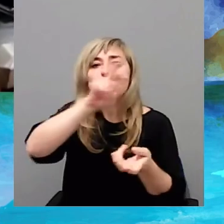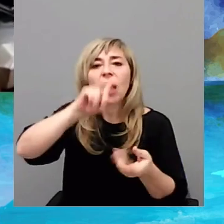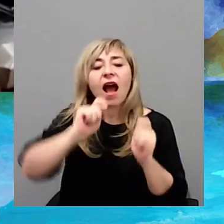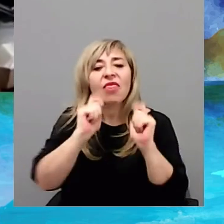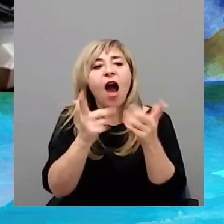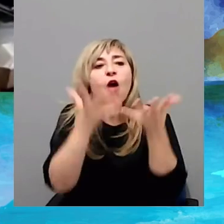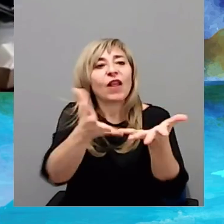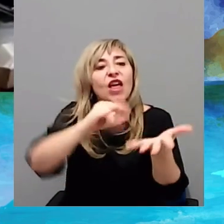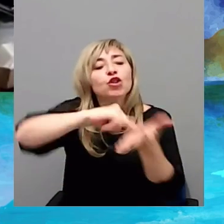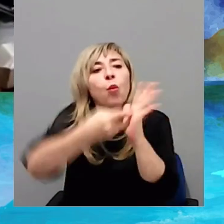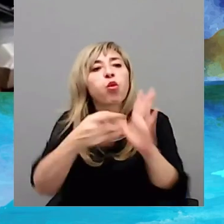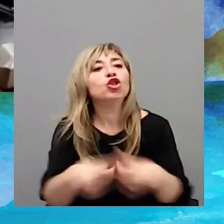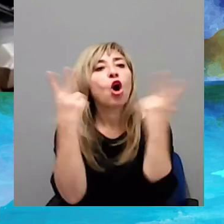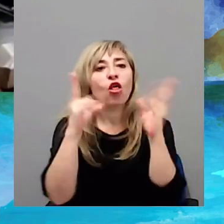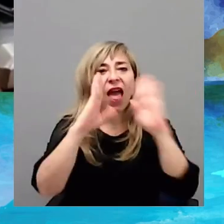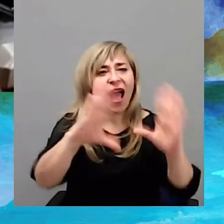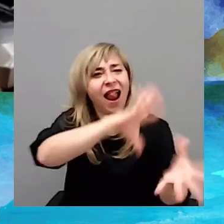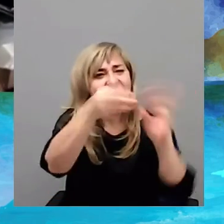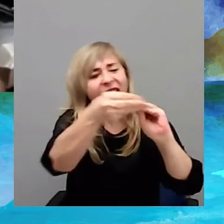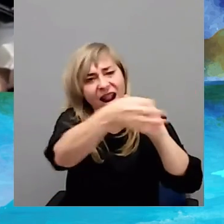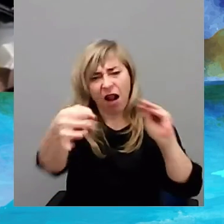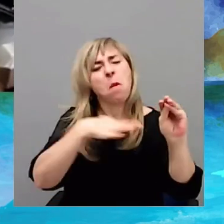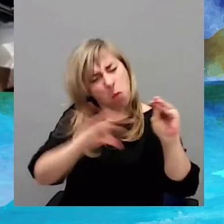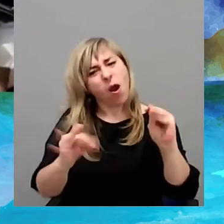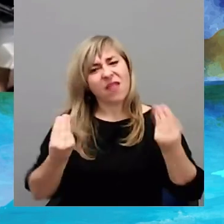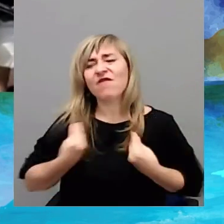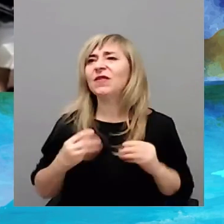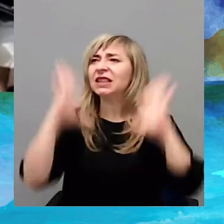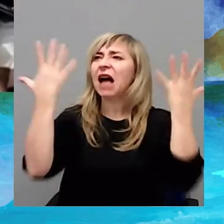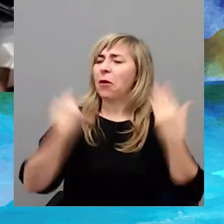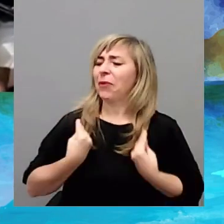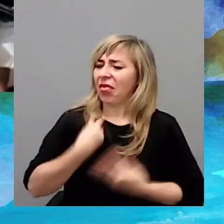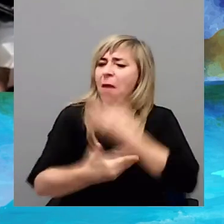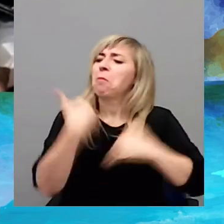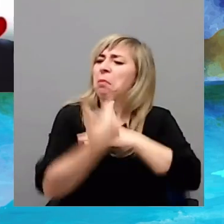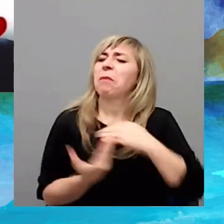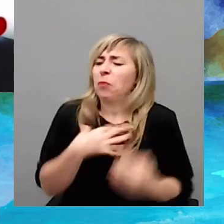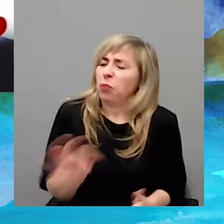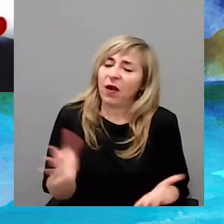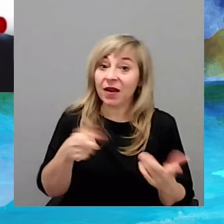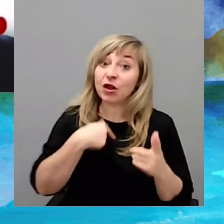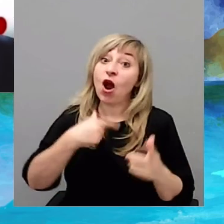make a living out of doing this wonderful work of helping people out.